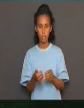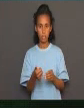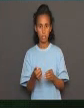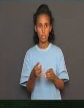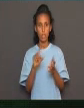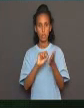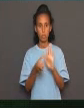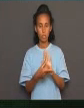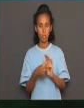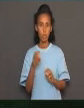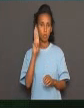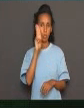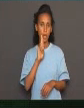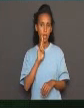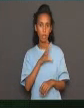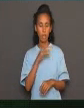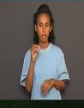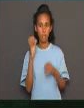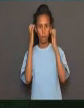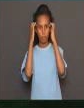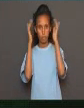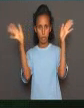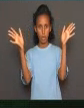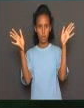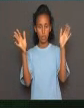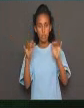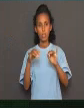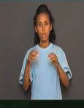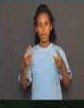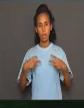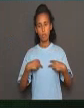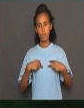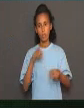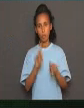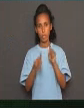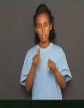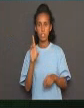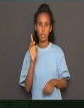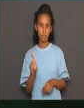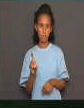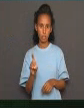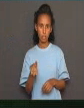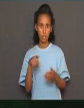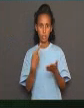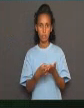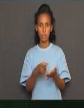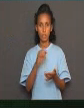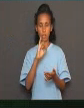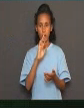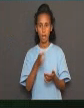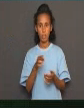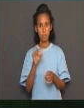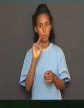been calculated, such as Somali and Afar, likely have population